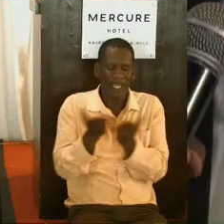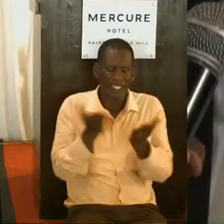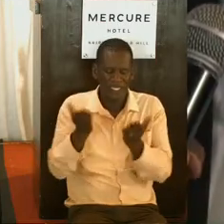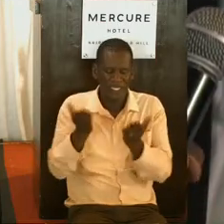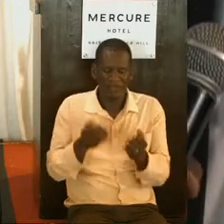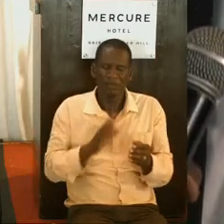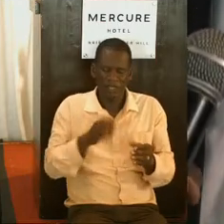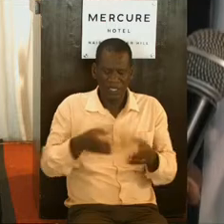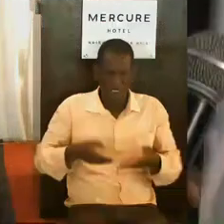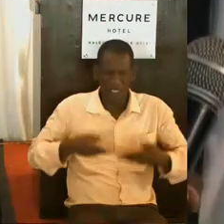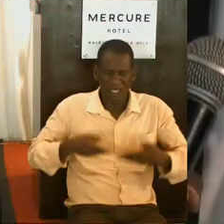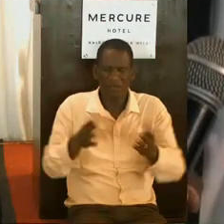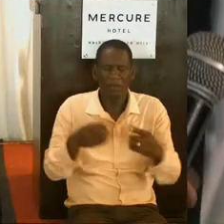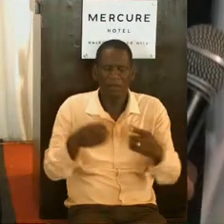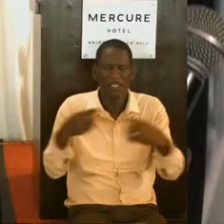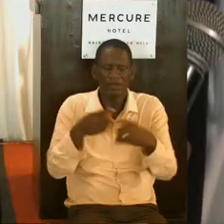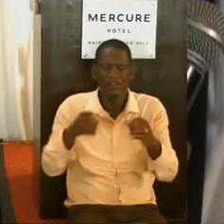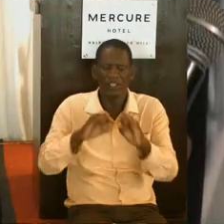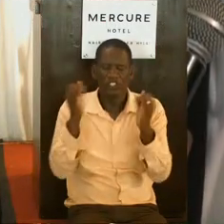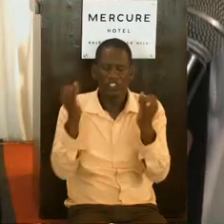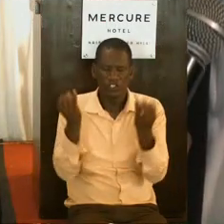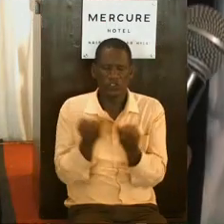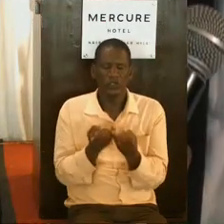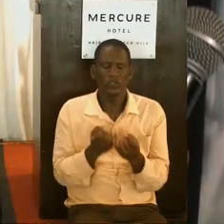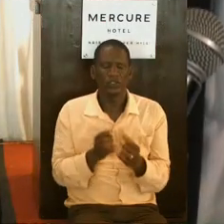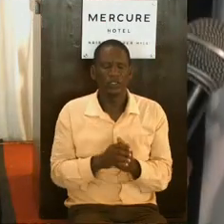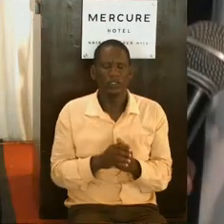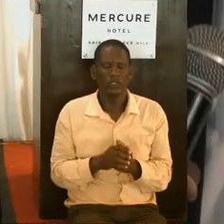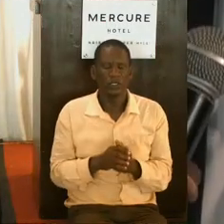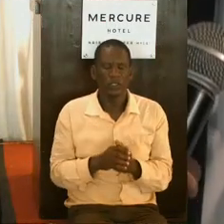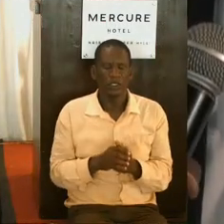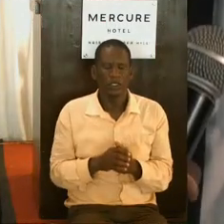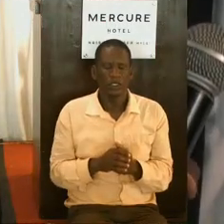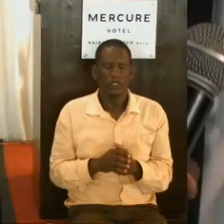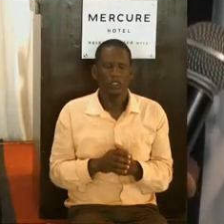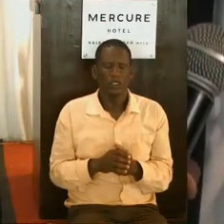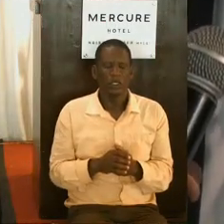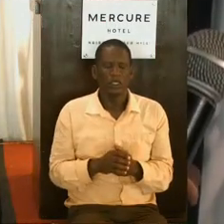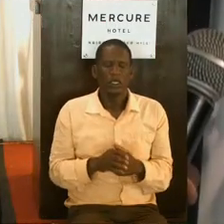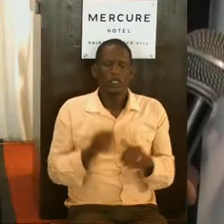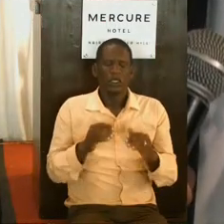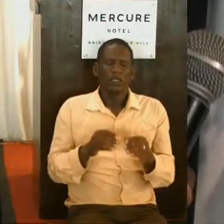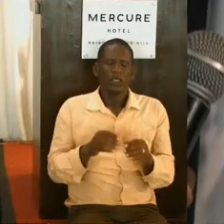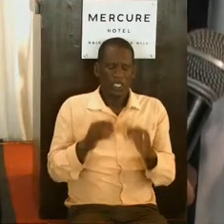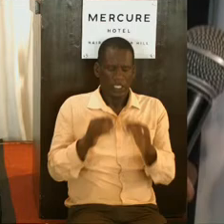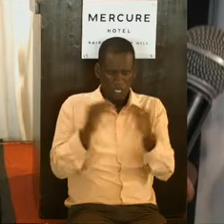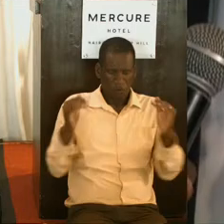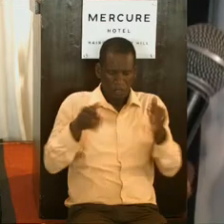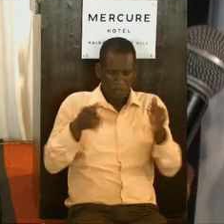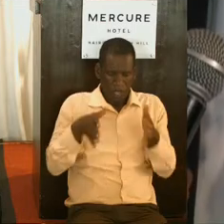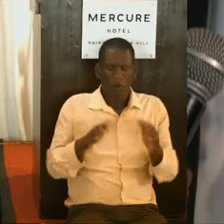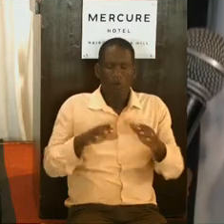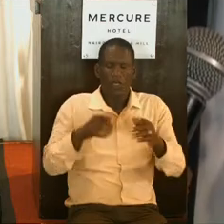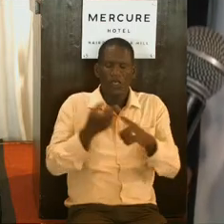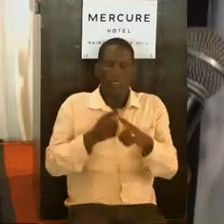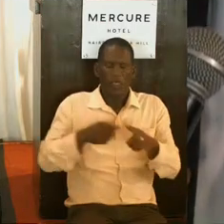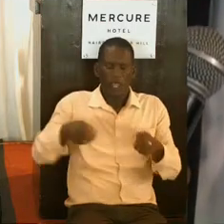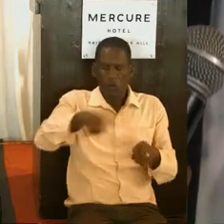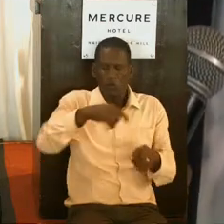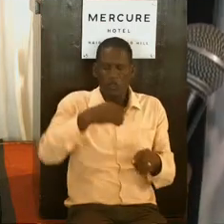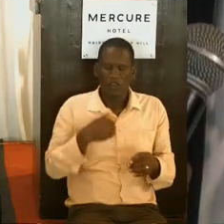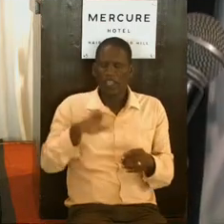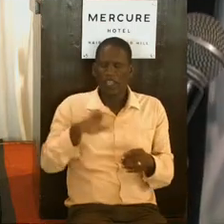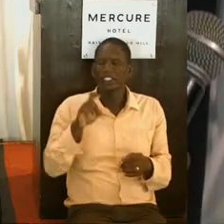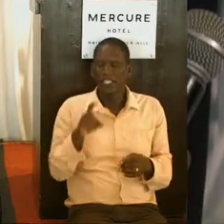being delivered by various agencies uh being Equitable and then we have uh